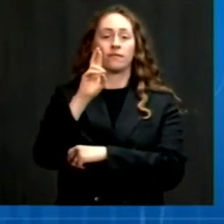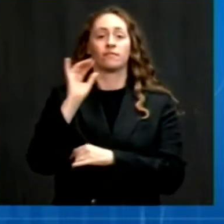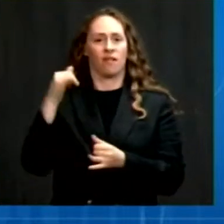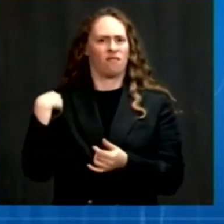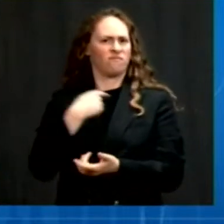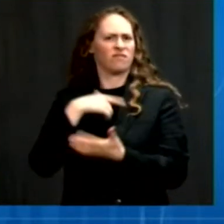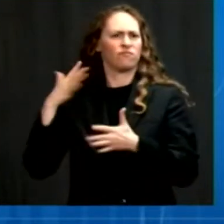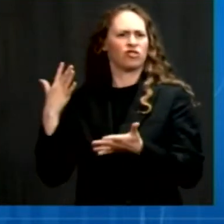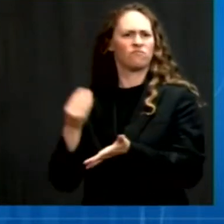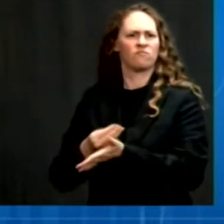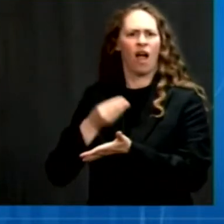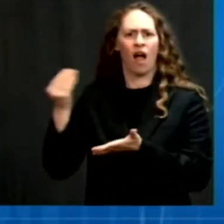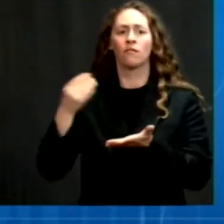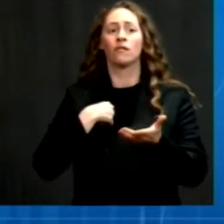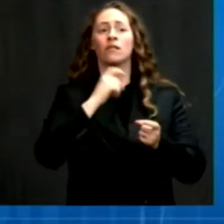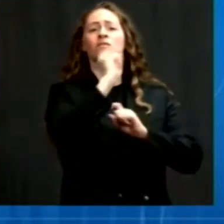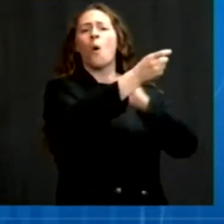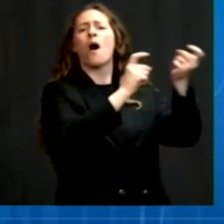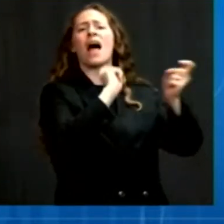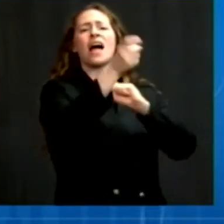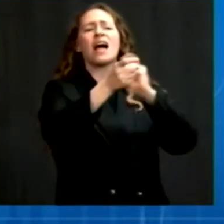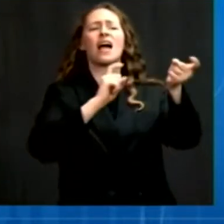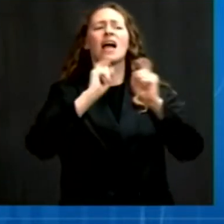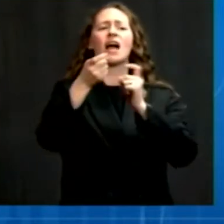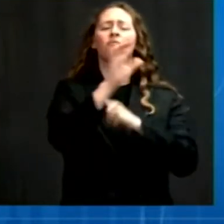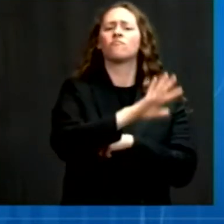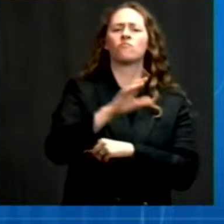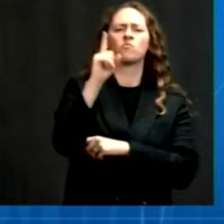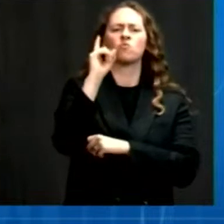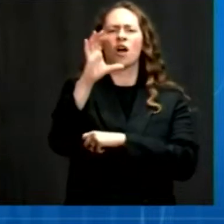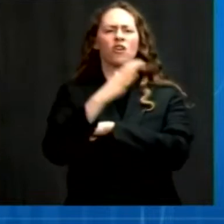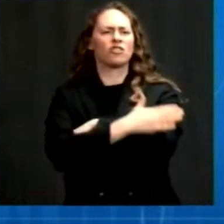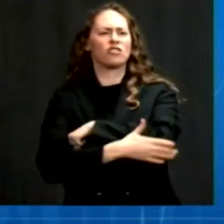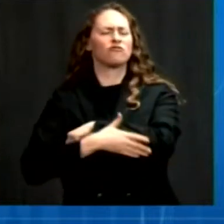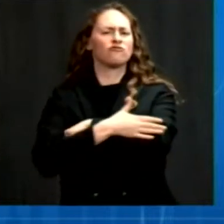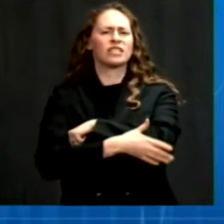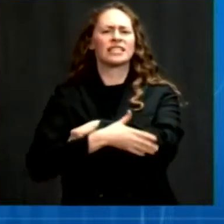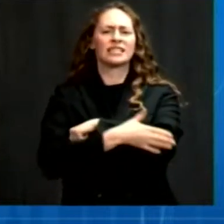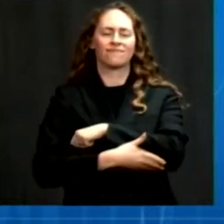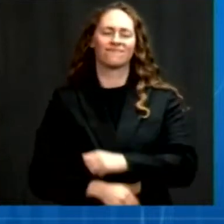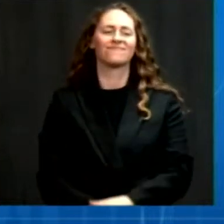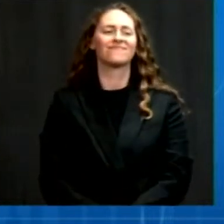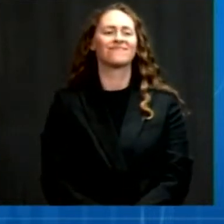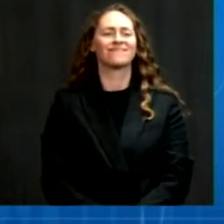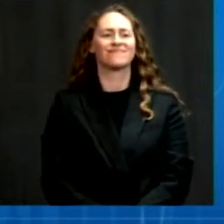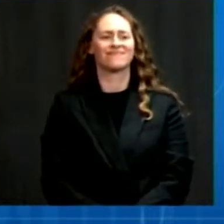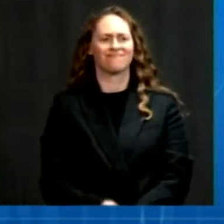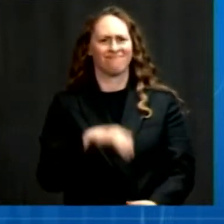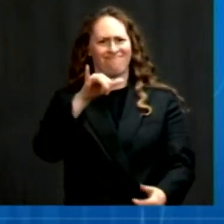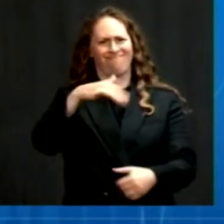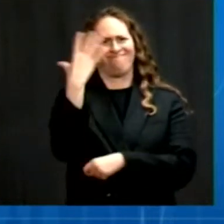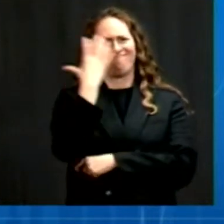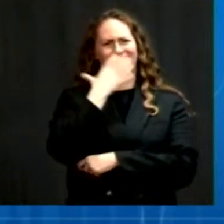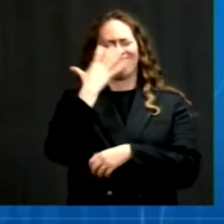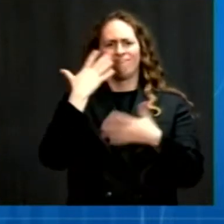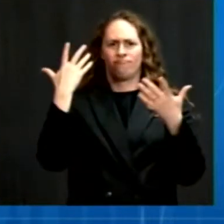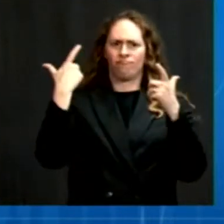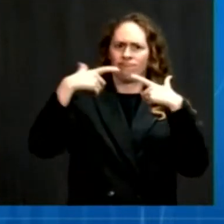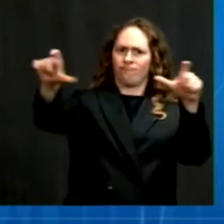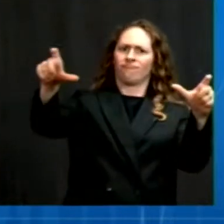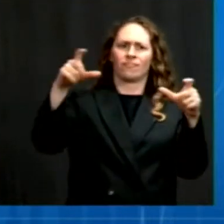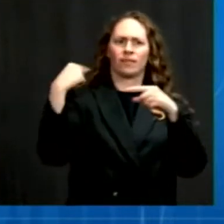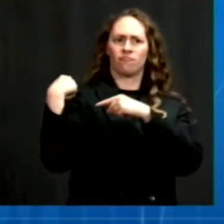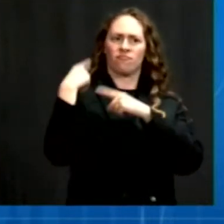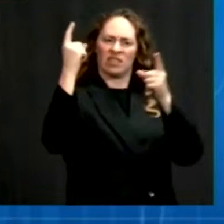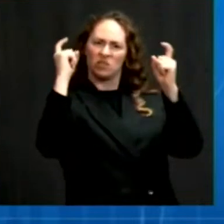need. This is, by far, the largest ever donation of COVID-19 vaccines by a single